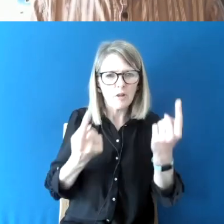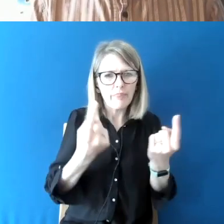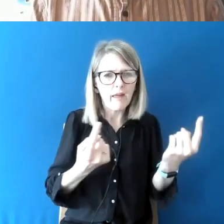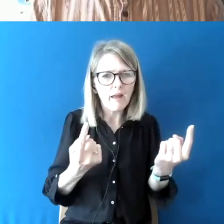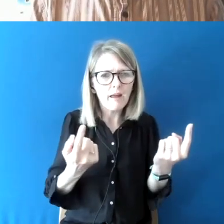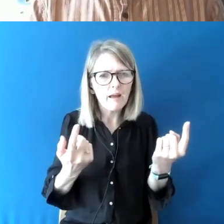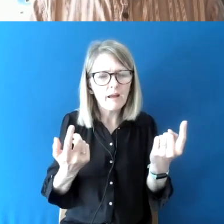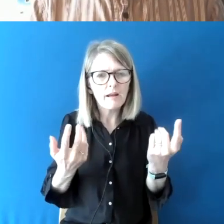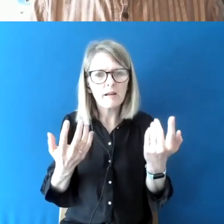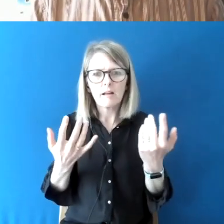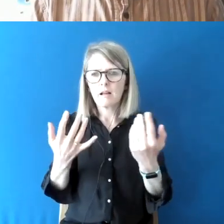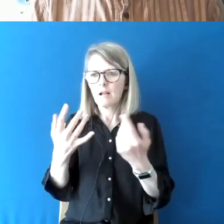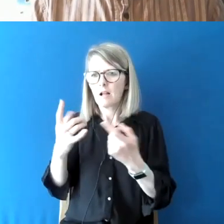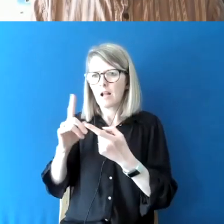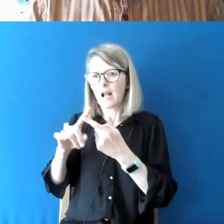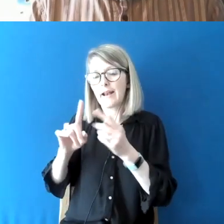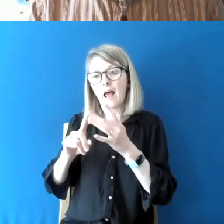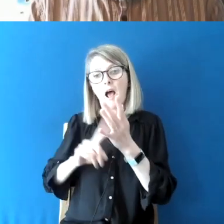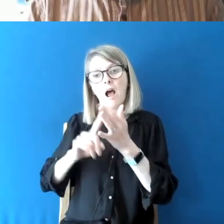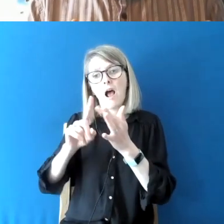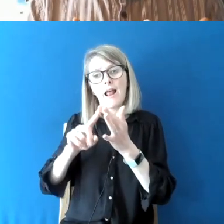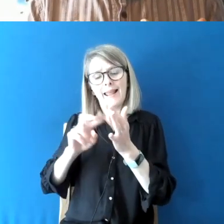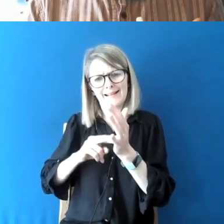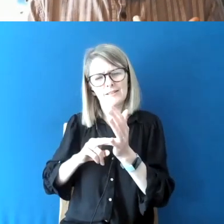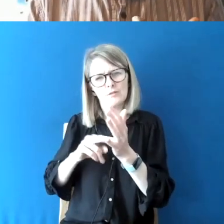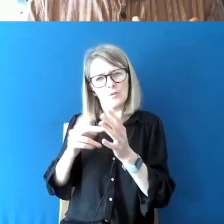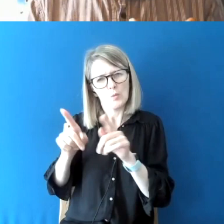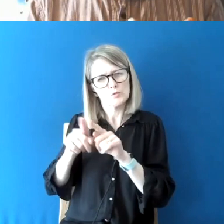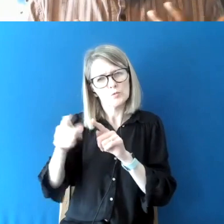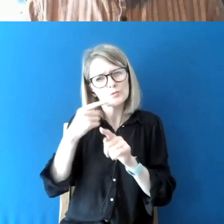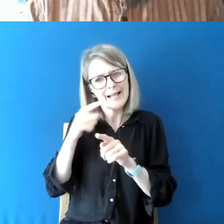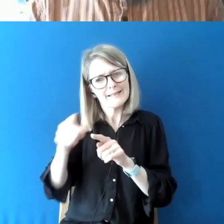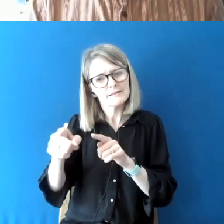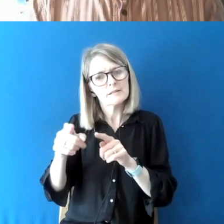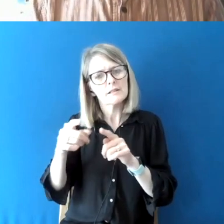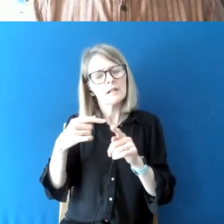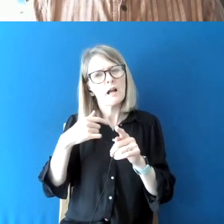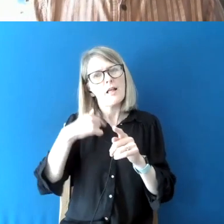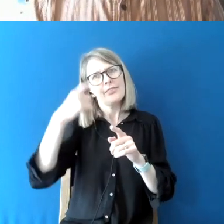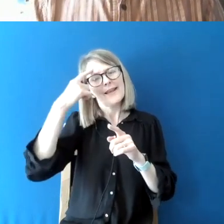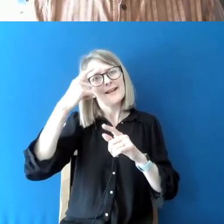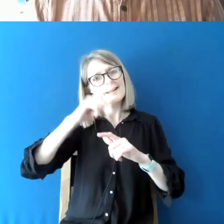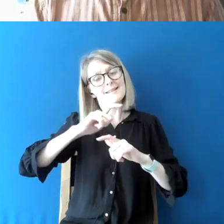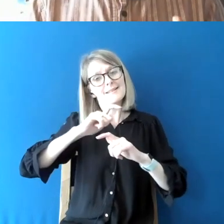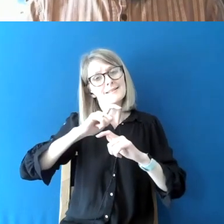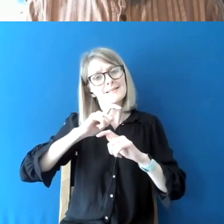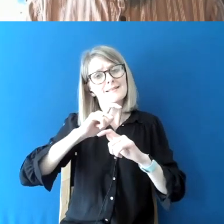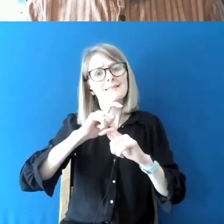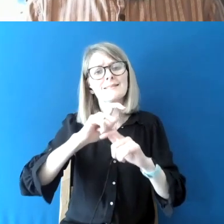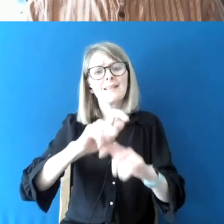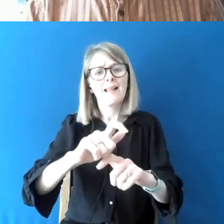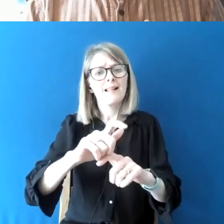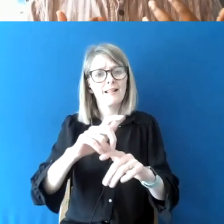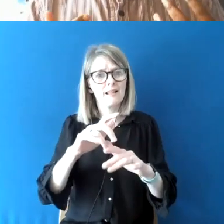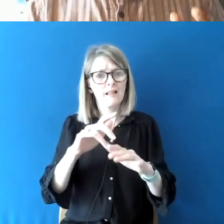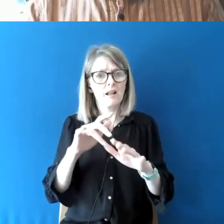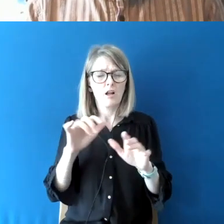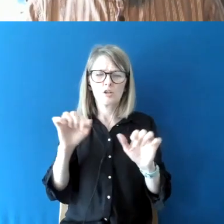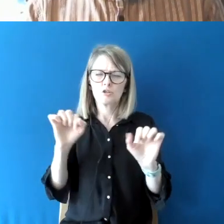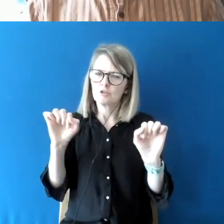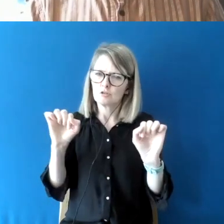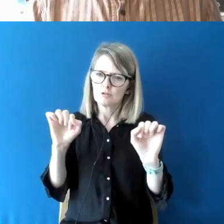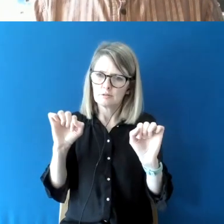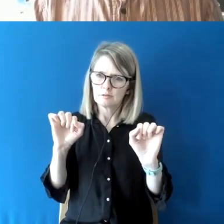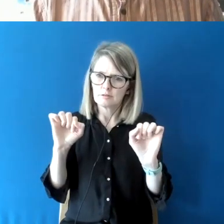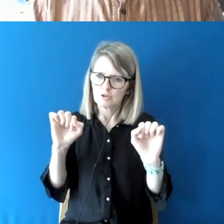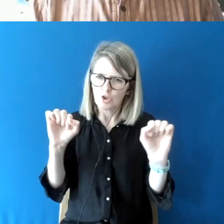what Eileen also pointed out. And I think we are still yet to fully embrace